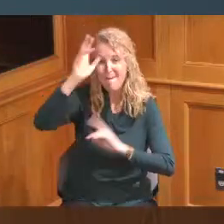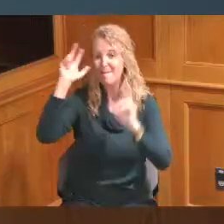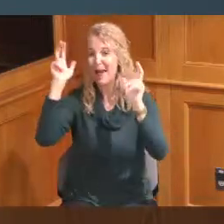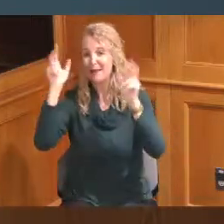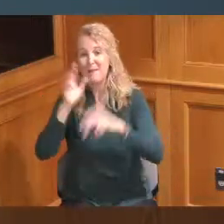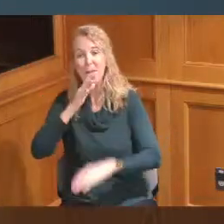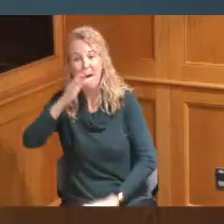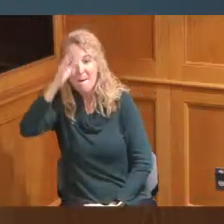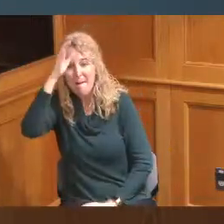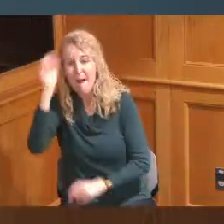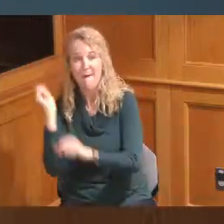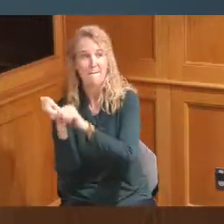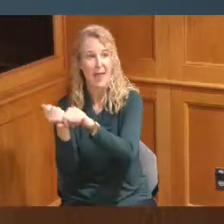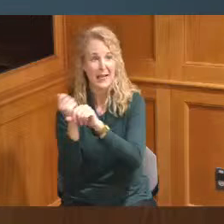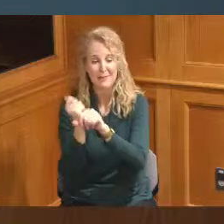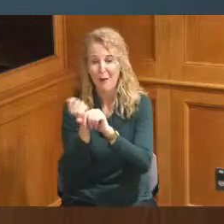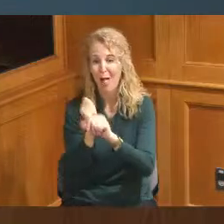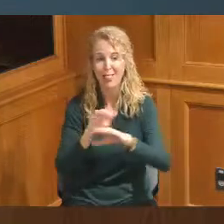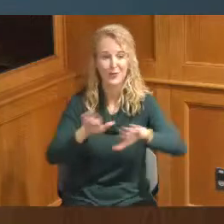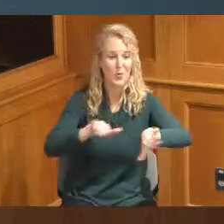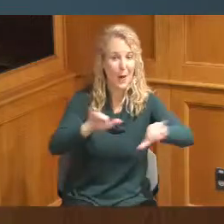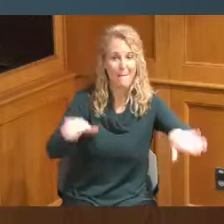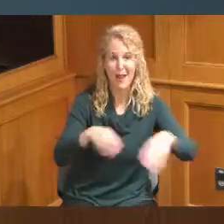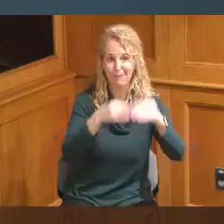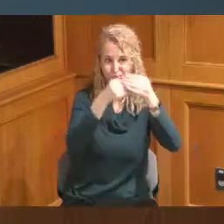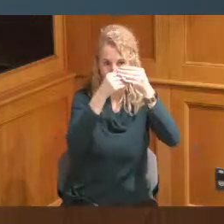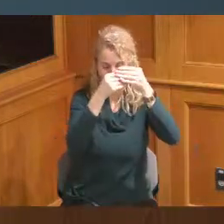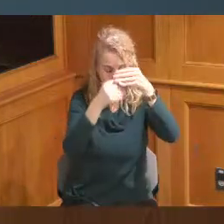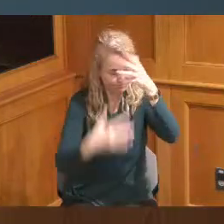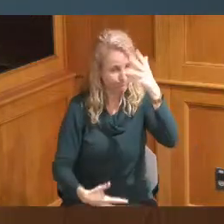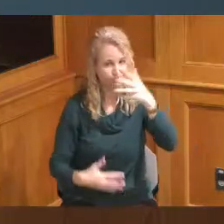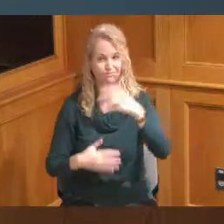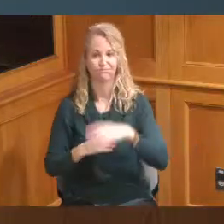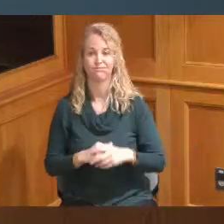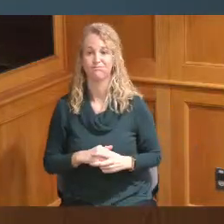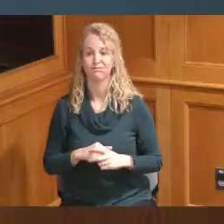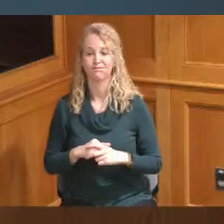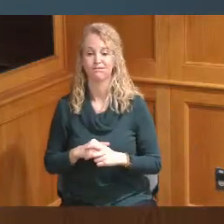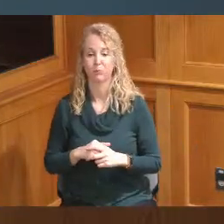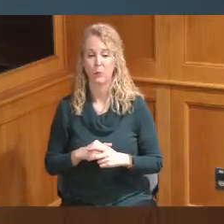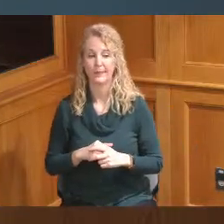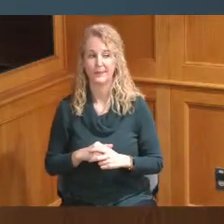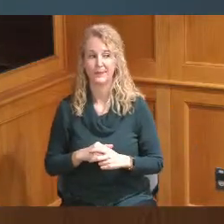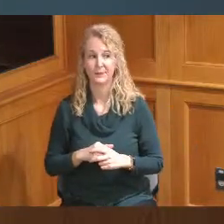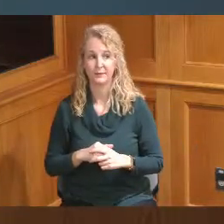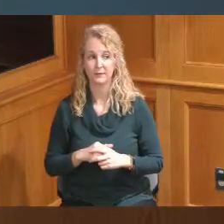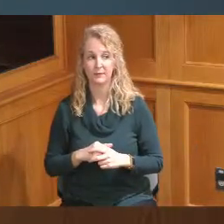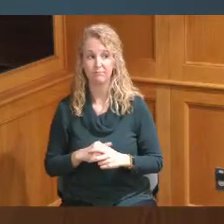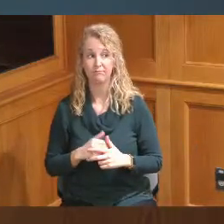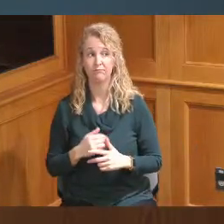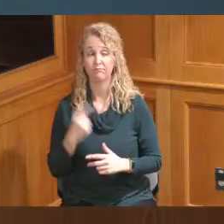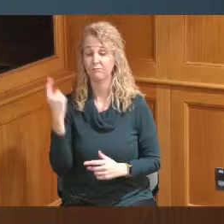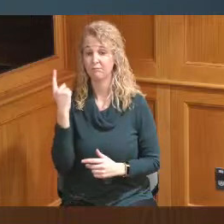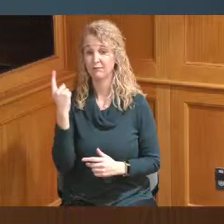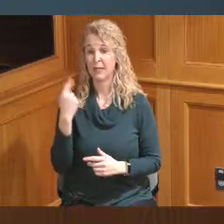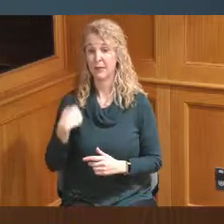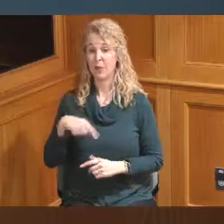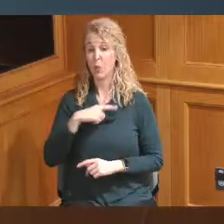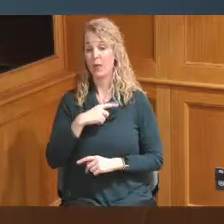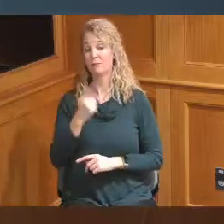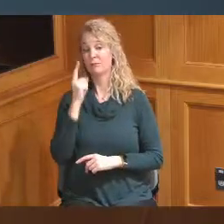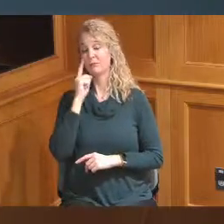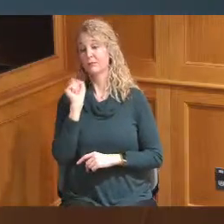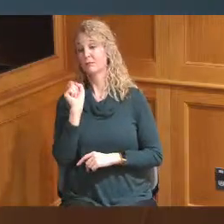basketball and baseball and swimming. And one of the things we saw that